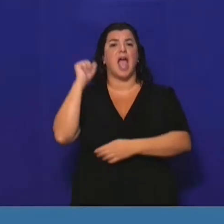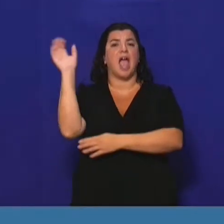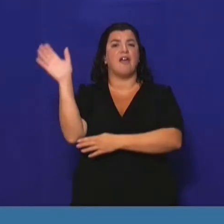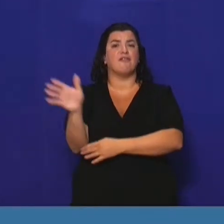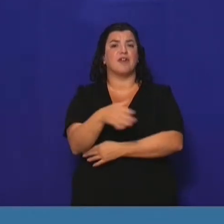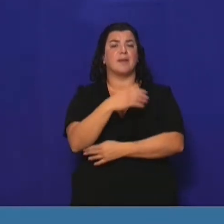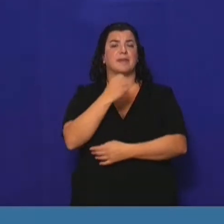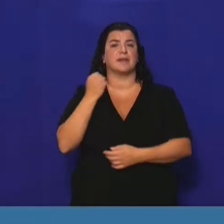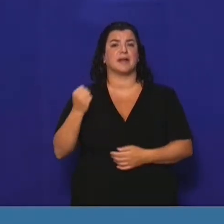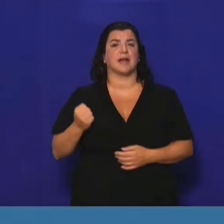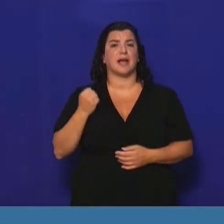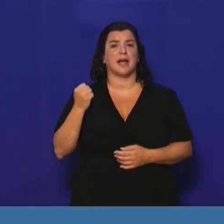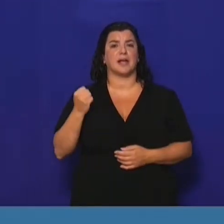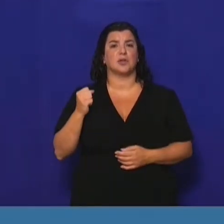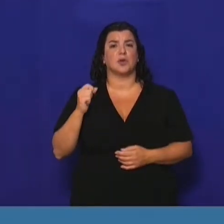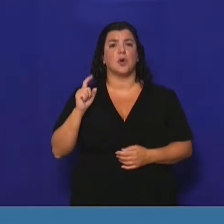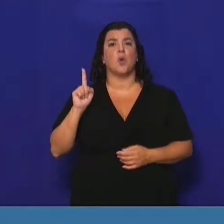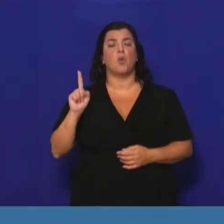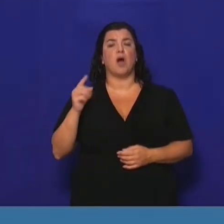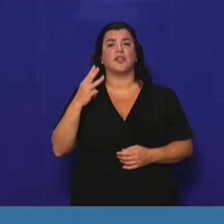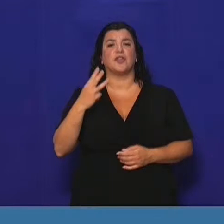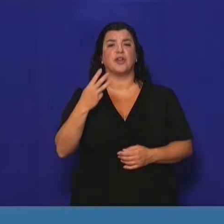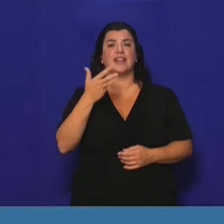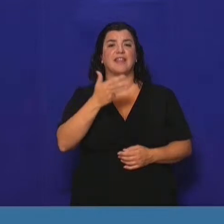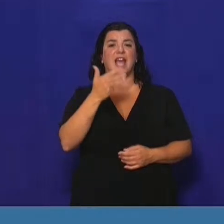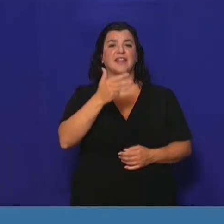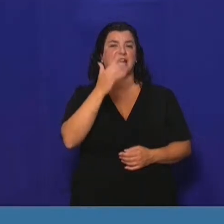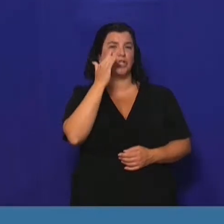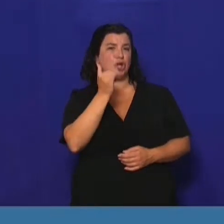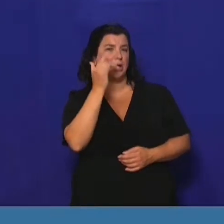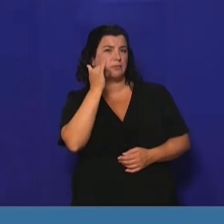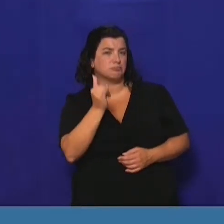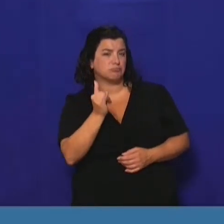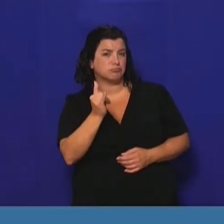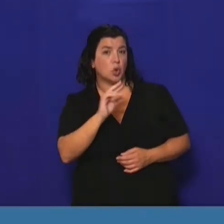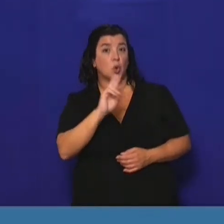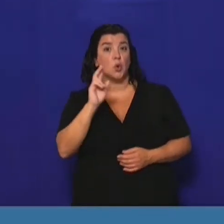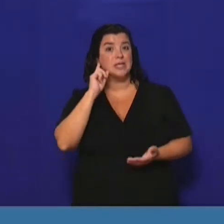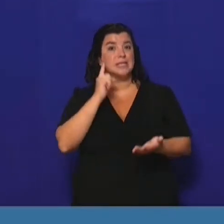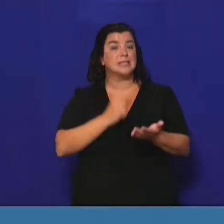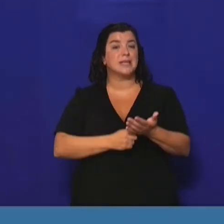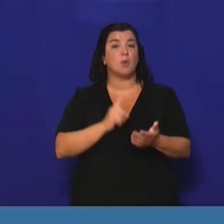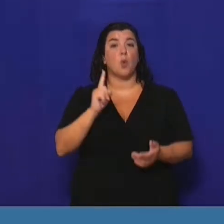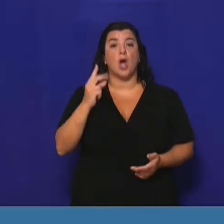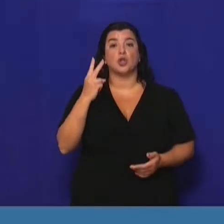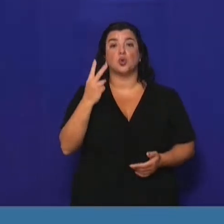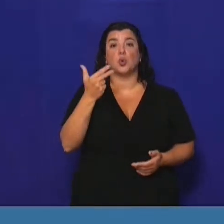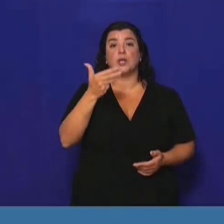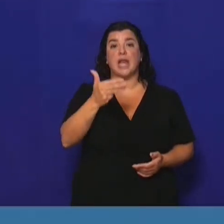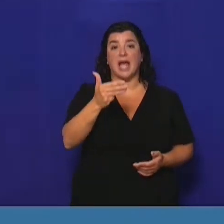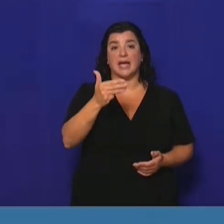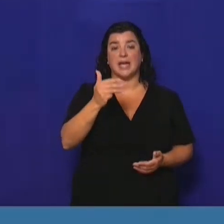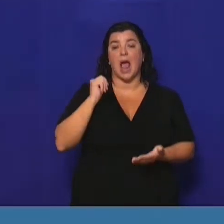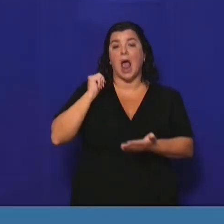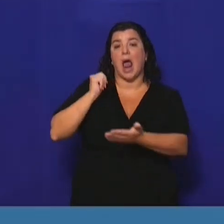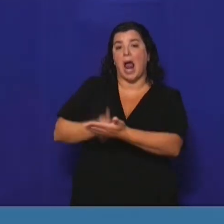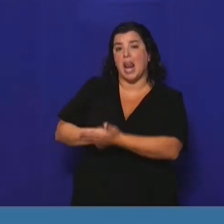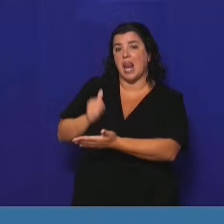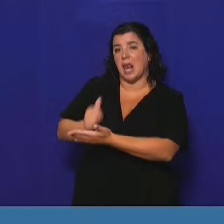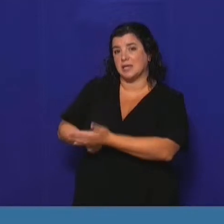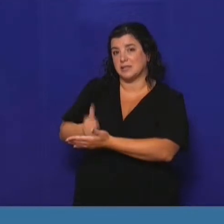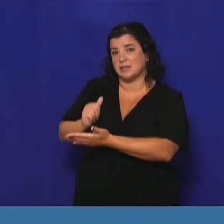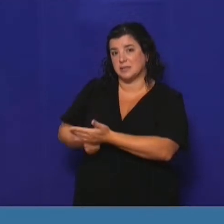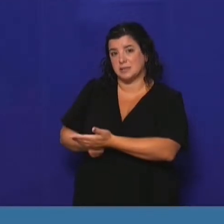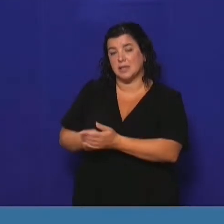saru 1,399 inspections u kien hemm 129 citations, però kifet qabel ukoll